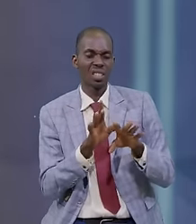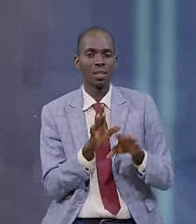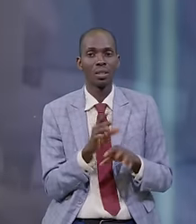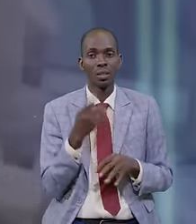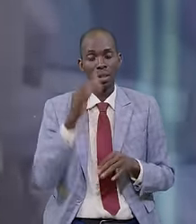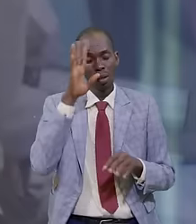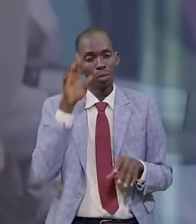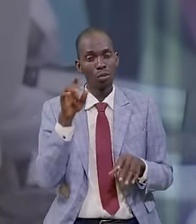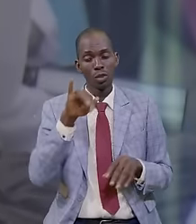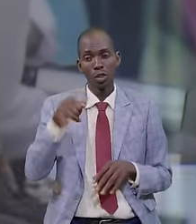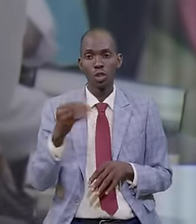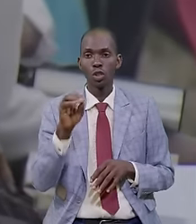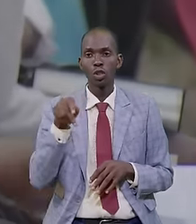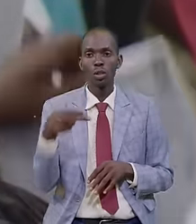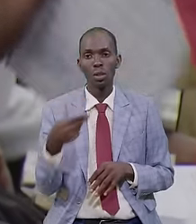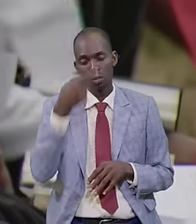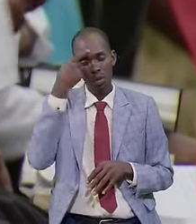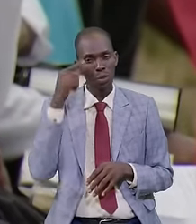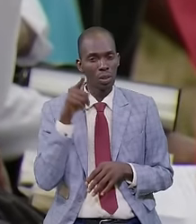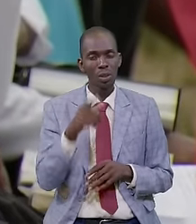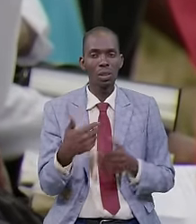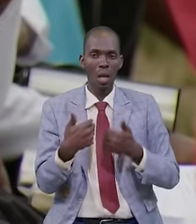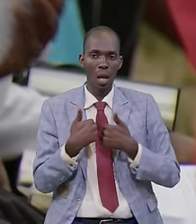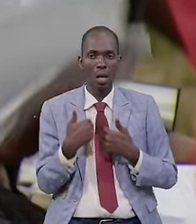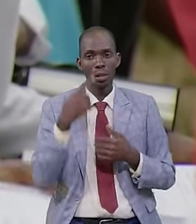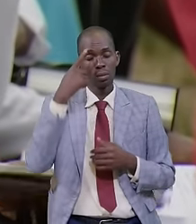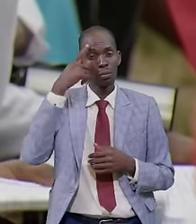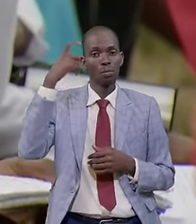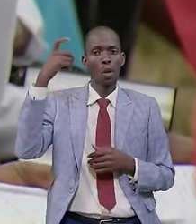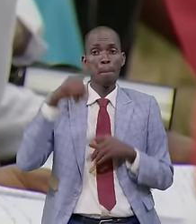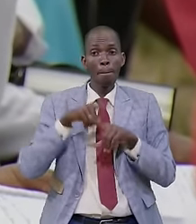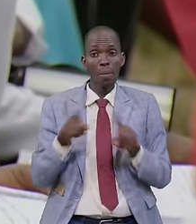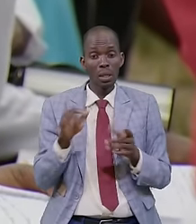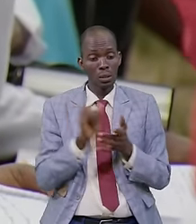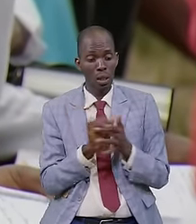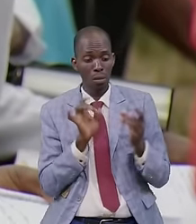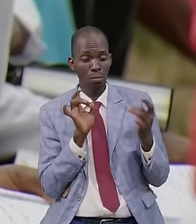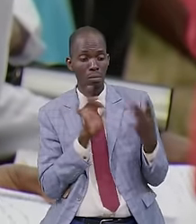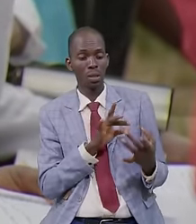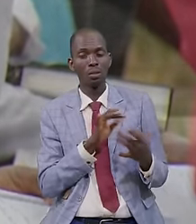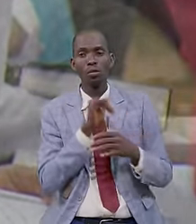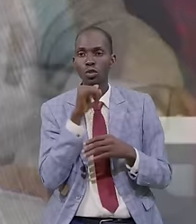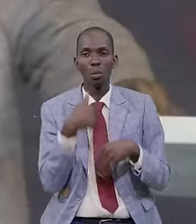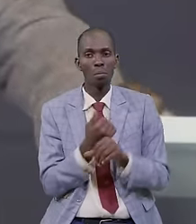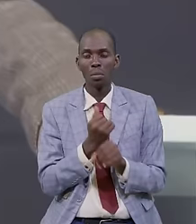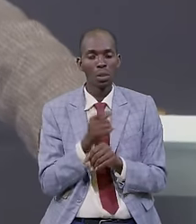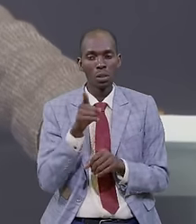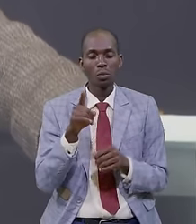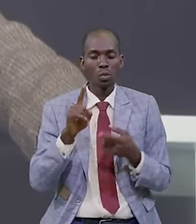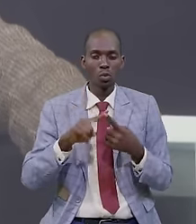dream. Hatred did not change the dream of the dreamer. If you really have a